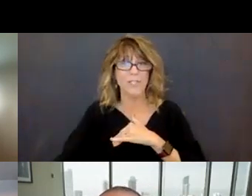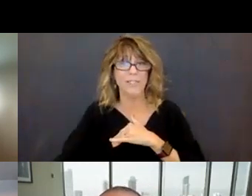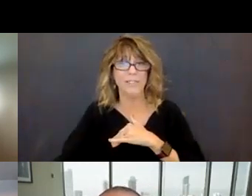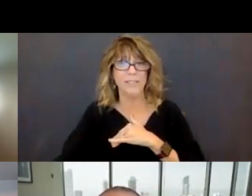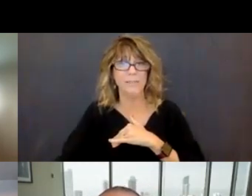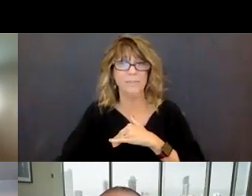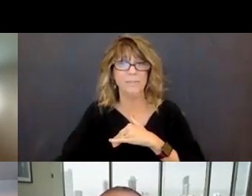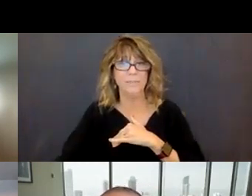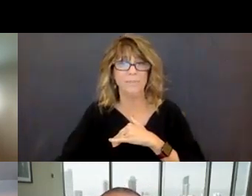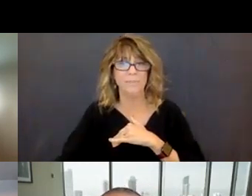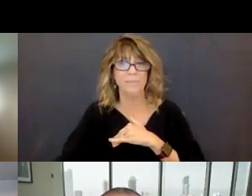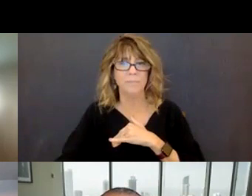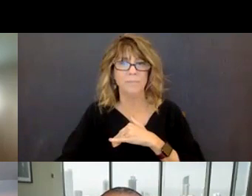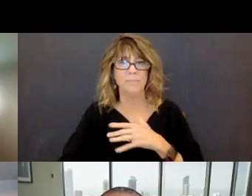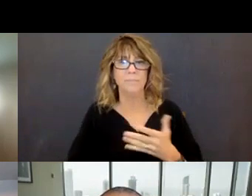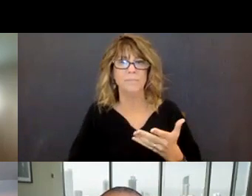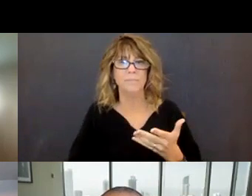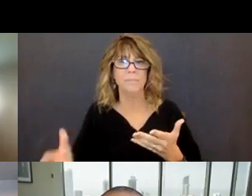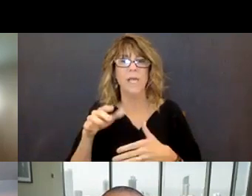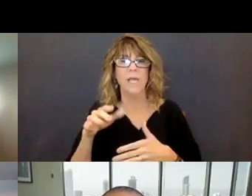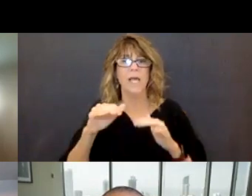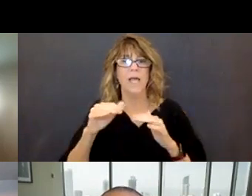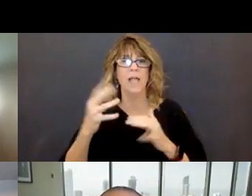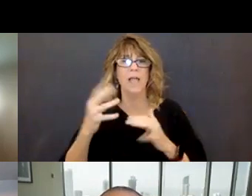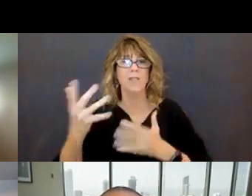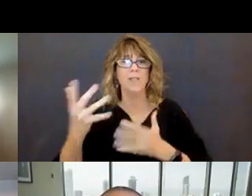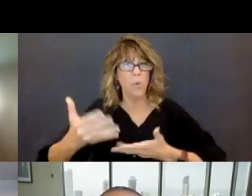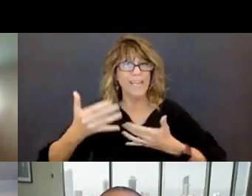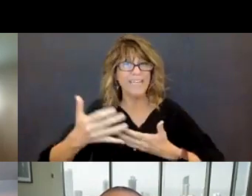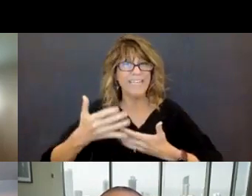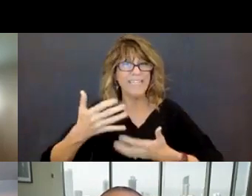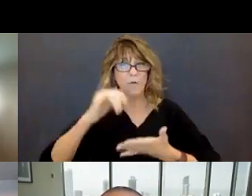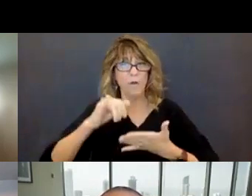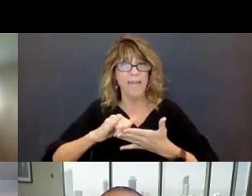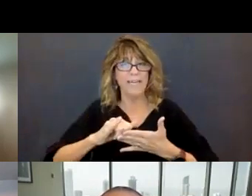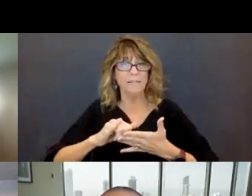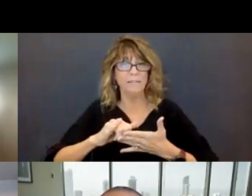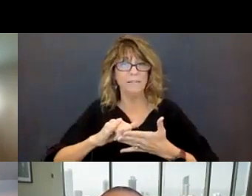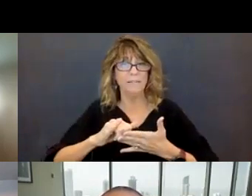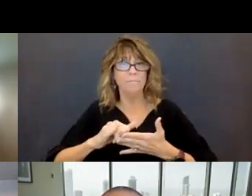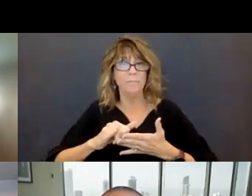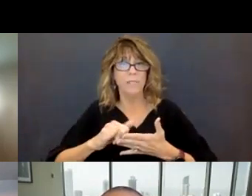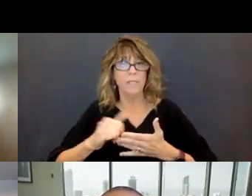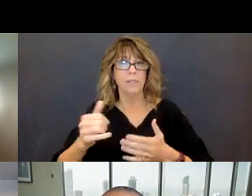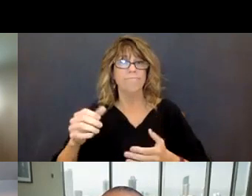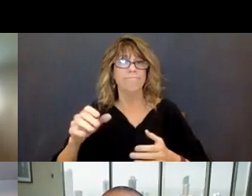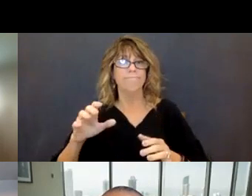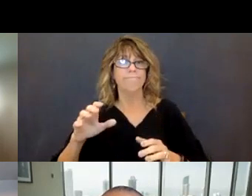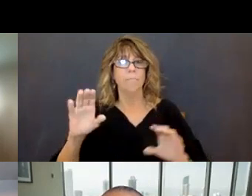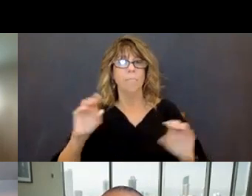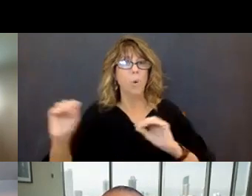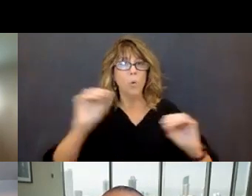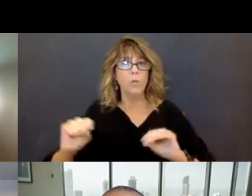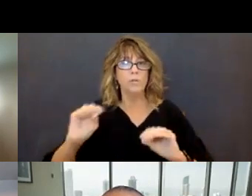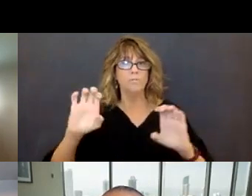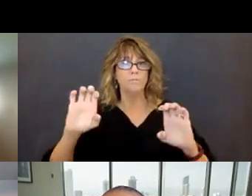their mental health crisis, the wait for that mobile crisis team can often be over an hour.